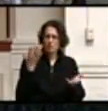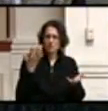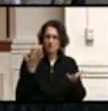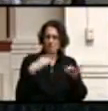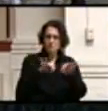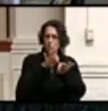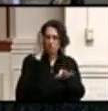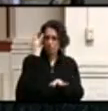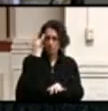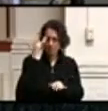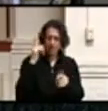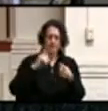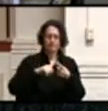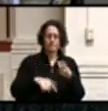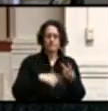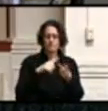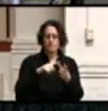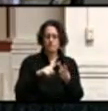two,